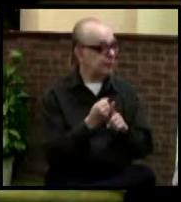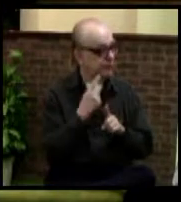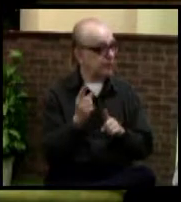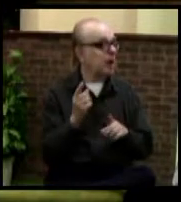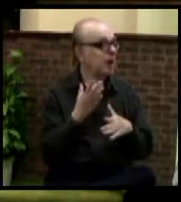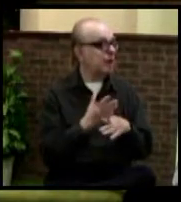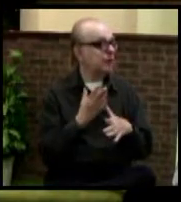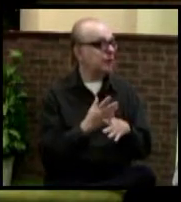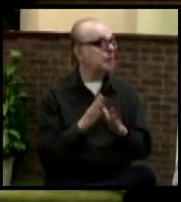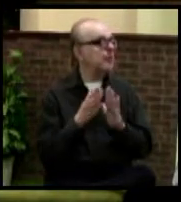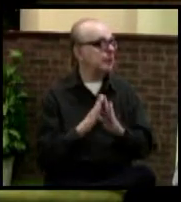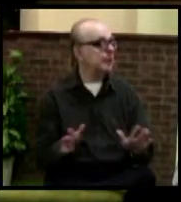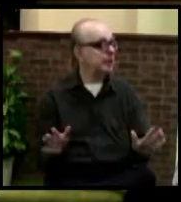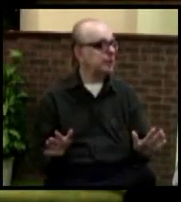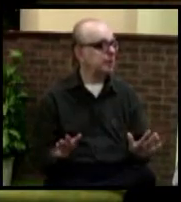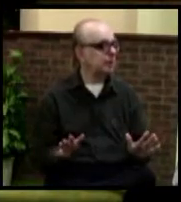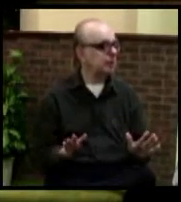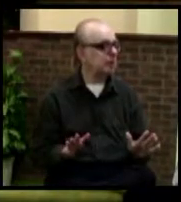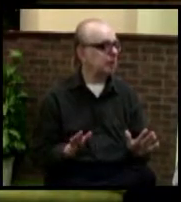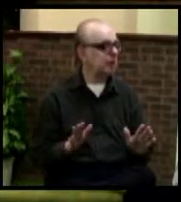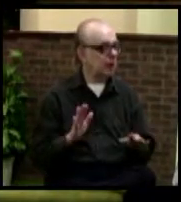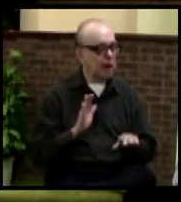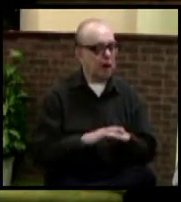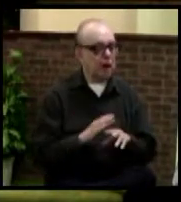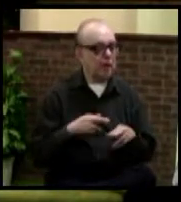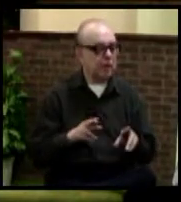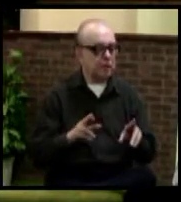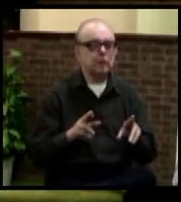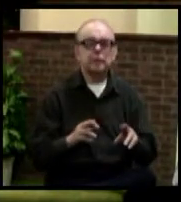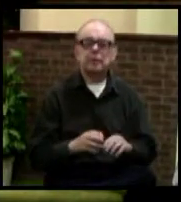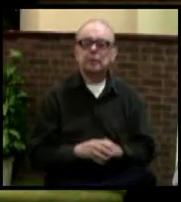for disturbing the peace on Parker Road.